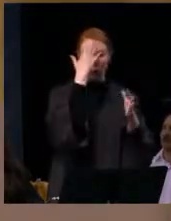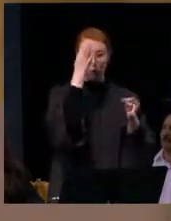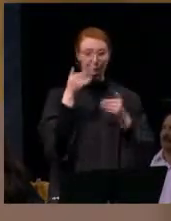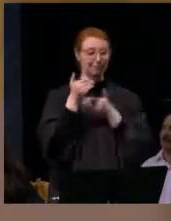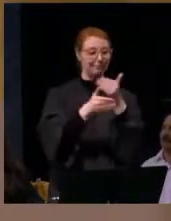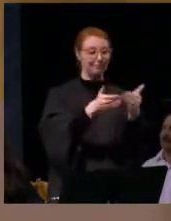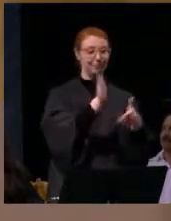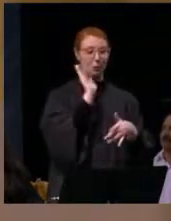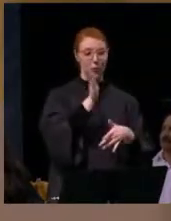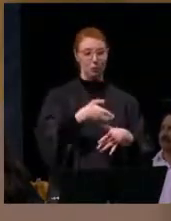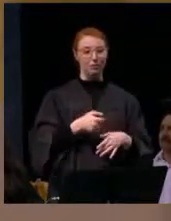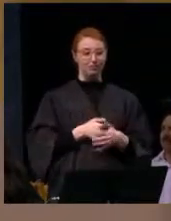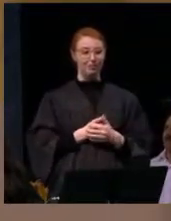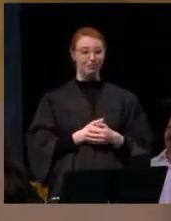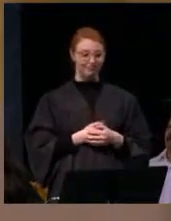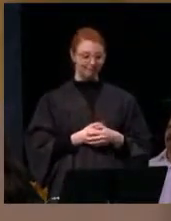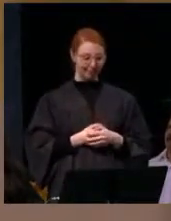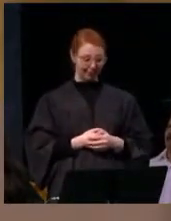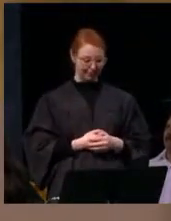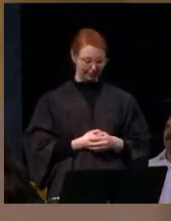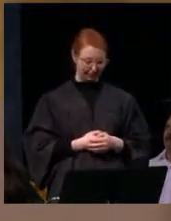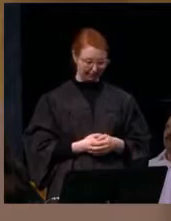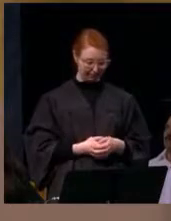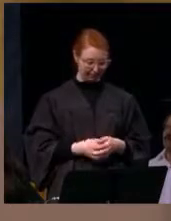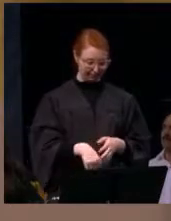journey may be.